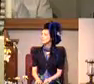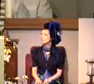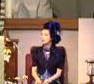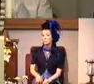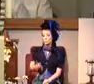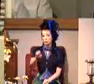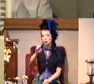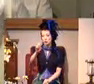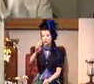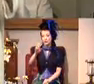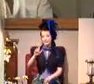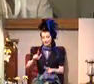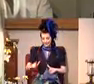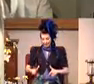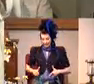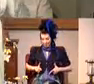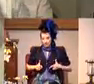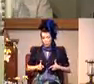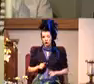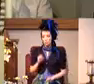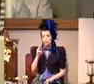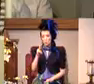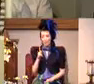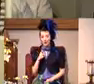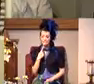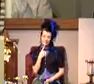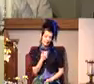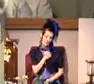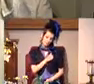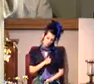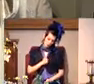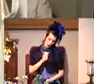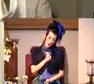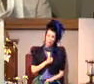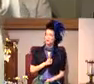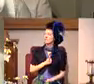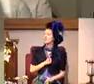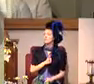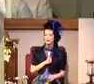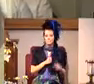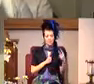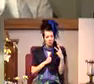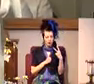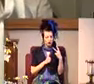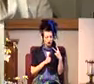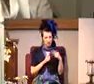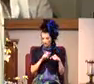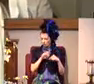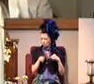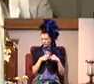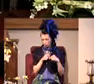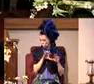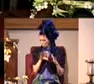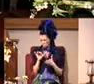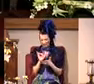to those folks and you apologize for the thing that you think you're holding on to and then they look at you and say, when did you do